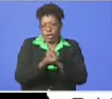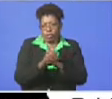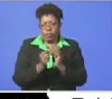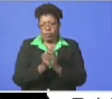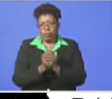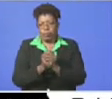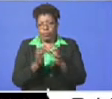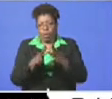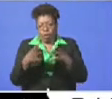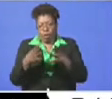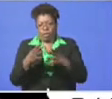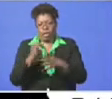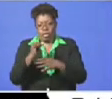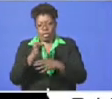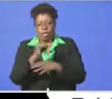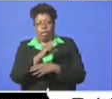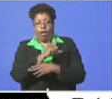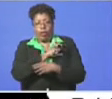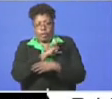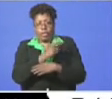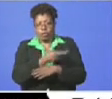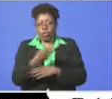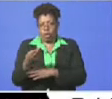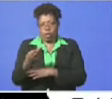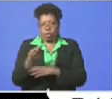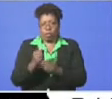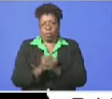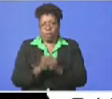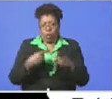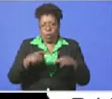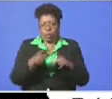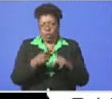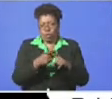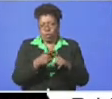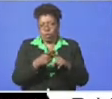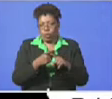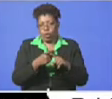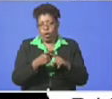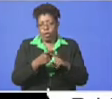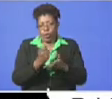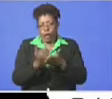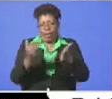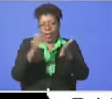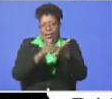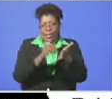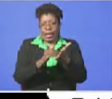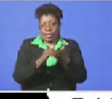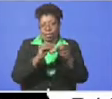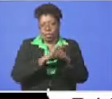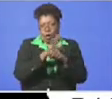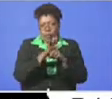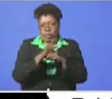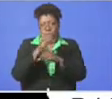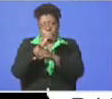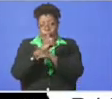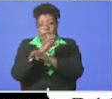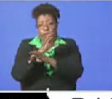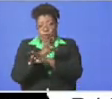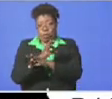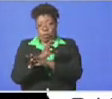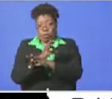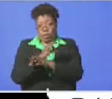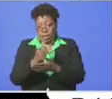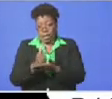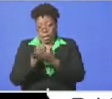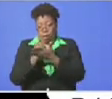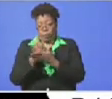amount of our police resources went towards fighting COVID. A significant amount of our defense force resources went towards fighting